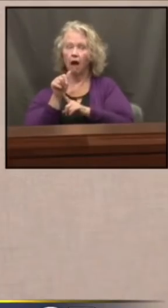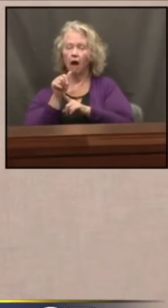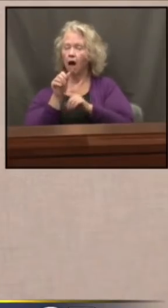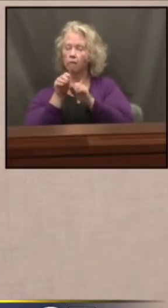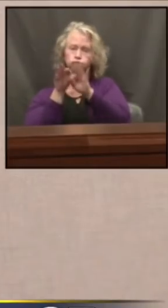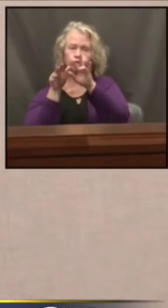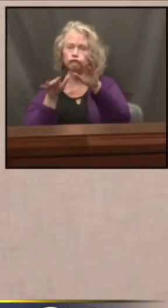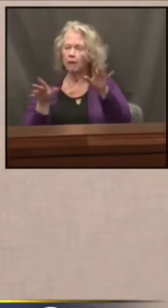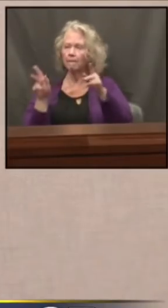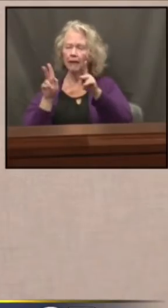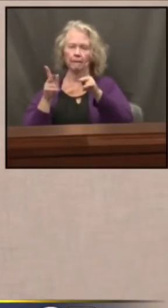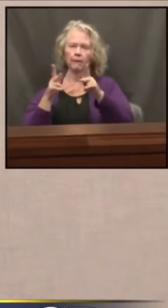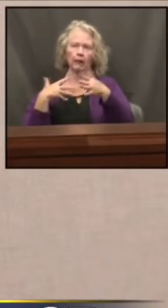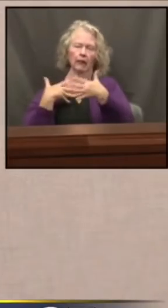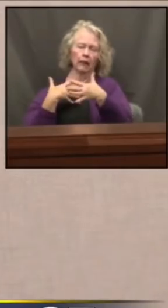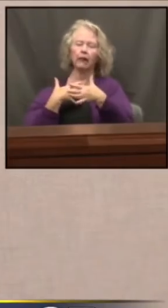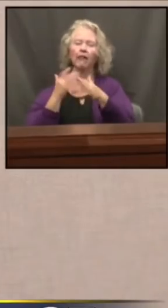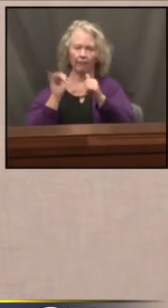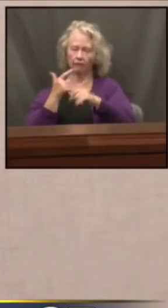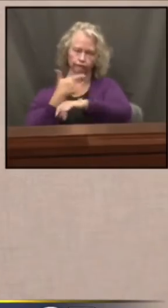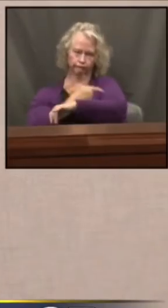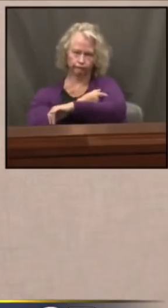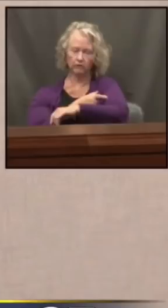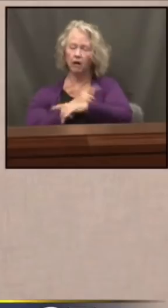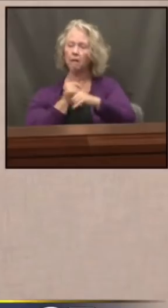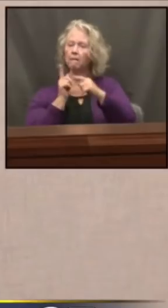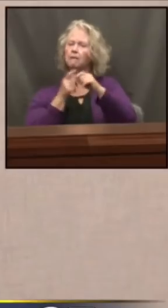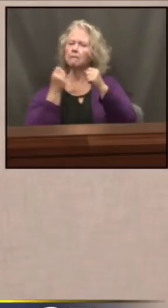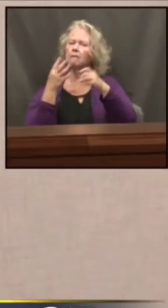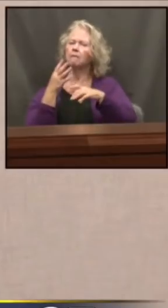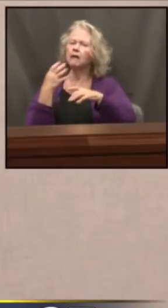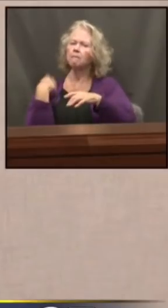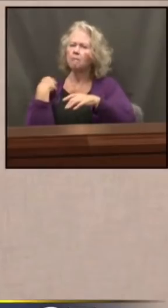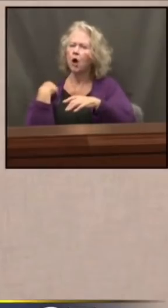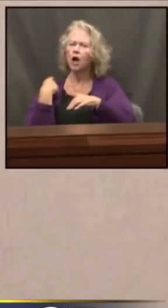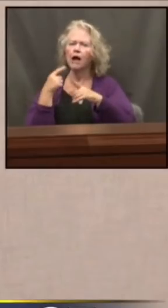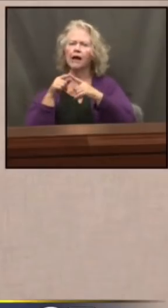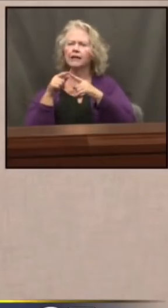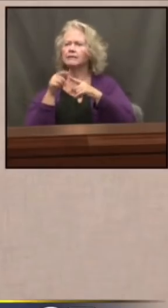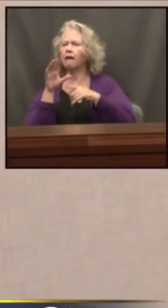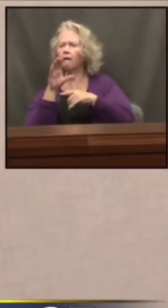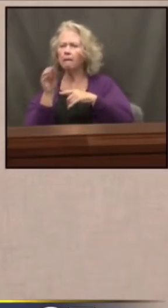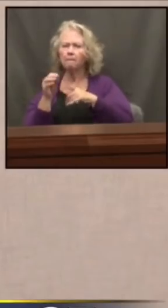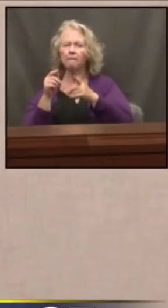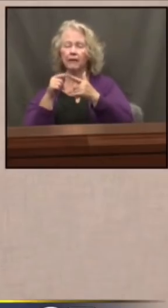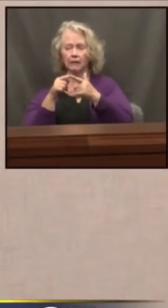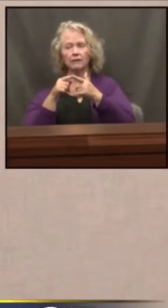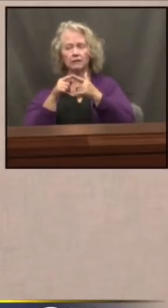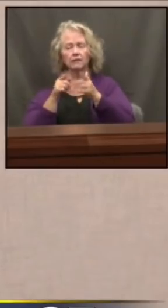number of employers, including the state and the vaccination mandates that are driving some additional vaccinations.